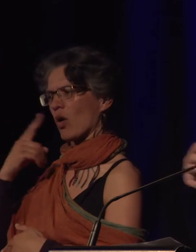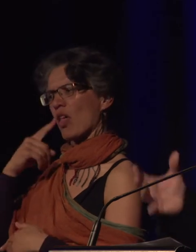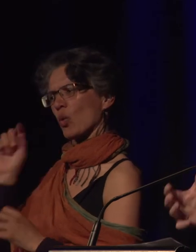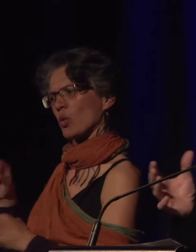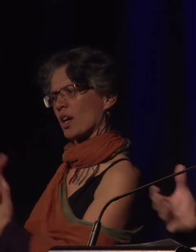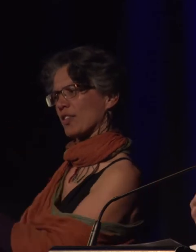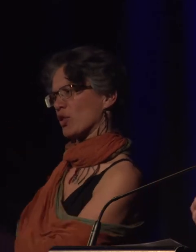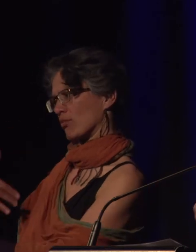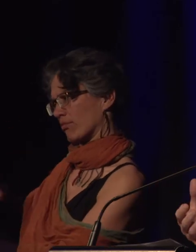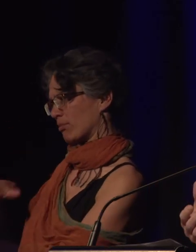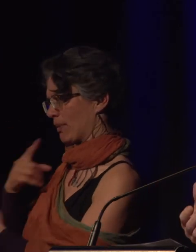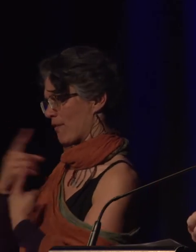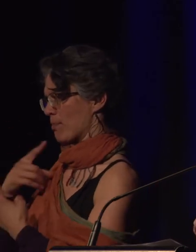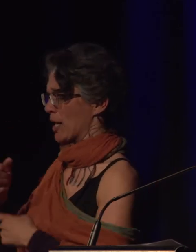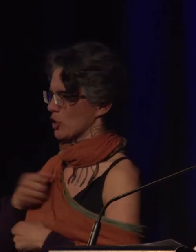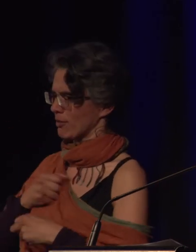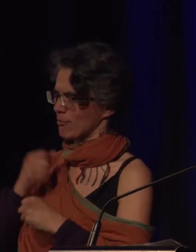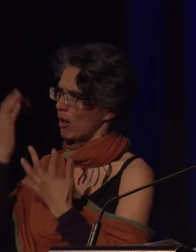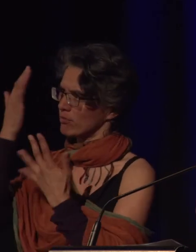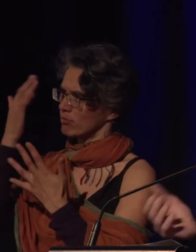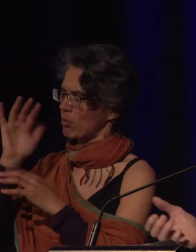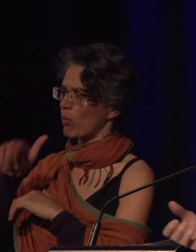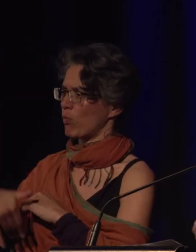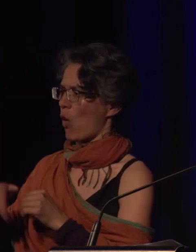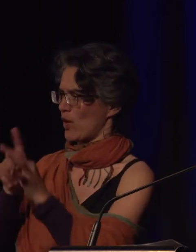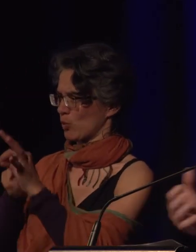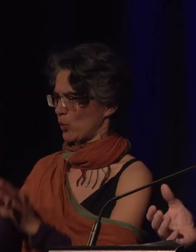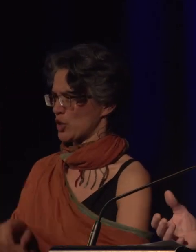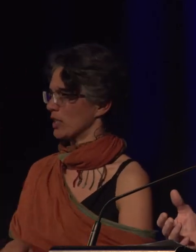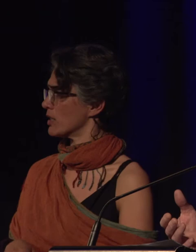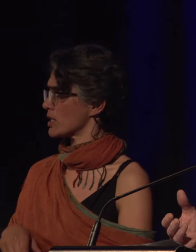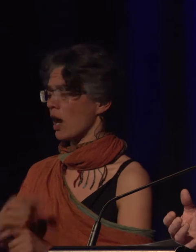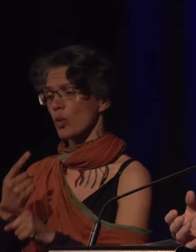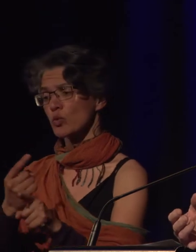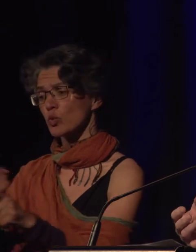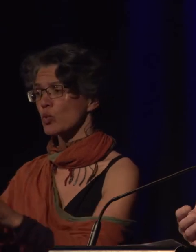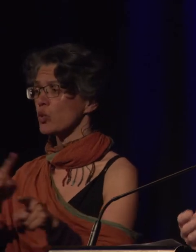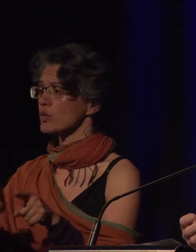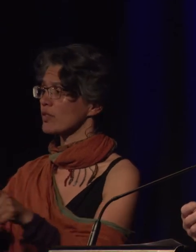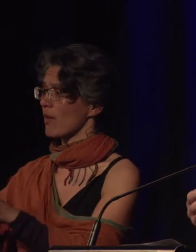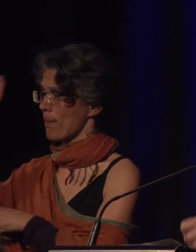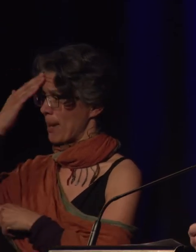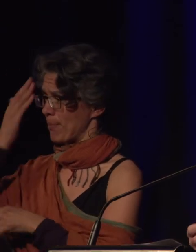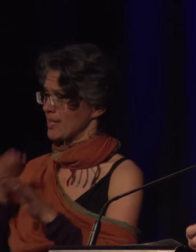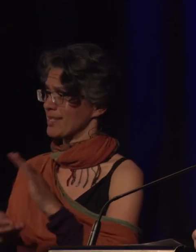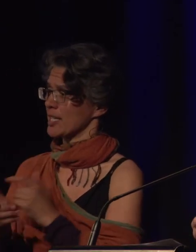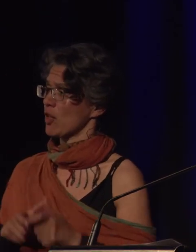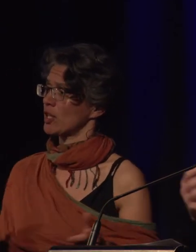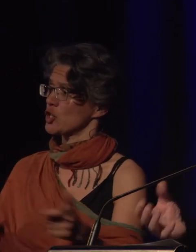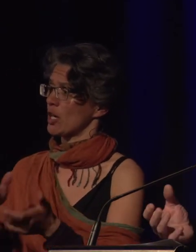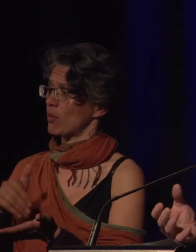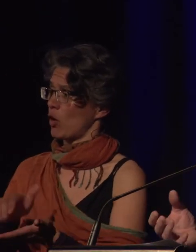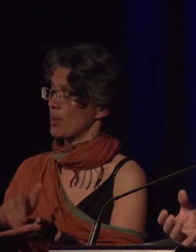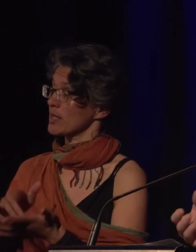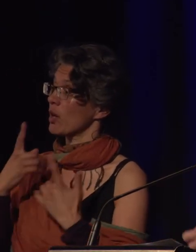give a bit of frame behind where these questions have come from. So we've gone out and we've surveyed our members And what we've found is, although